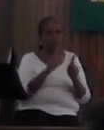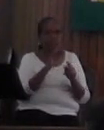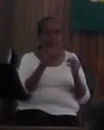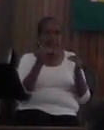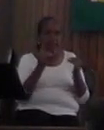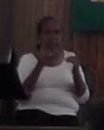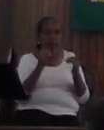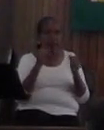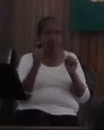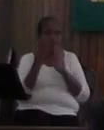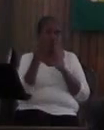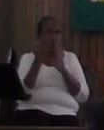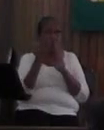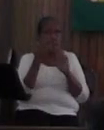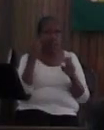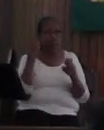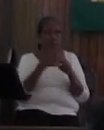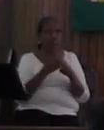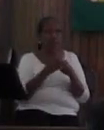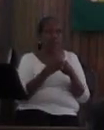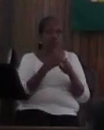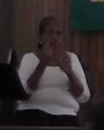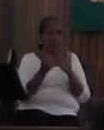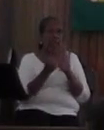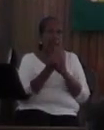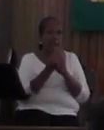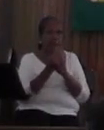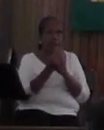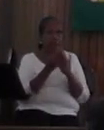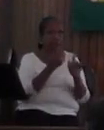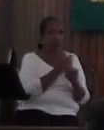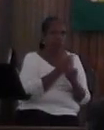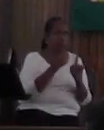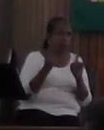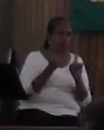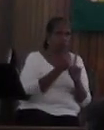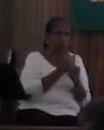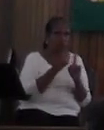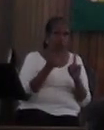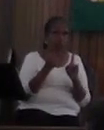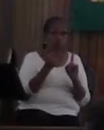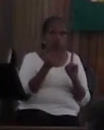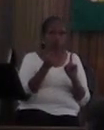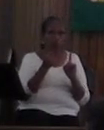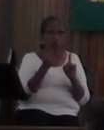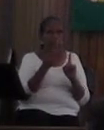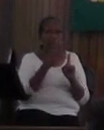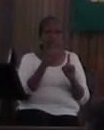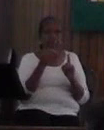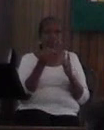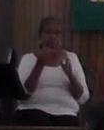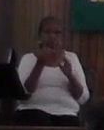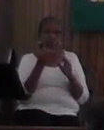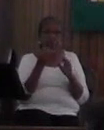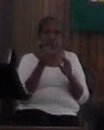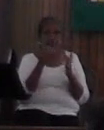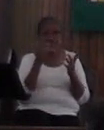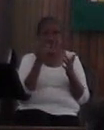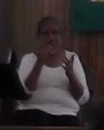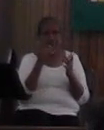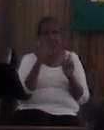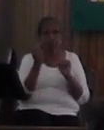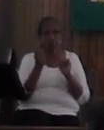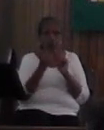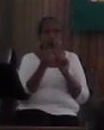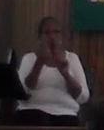difficulties, tough times, abuse, and even persecution for their choice